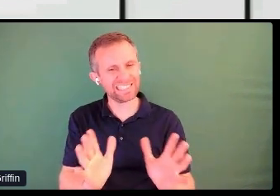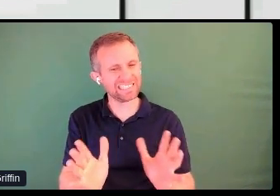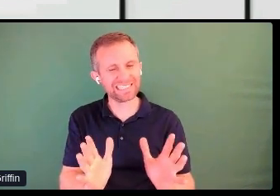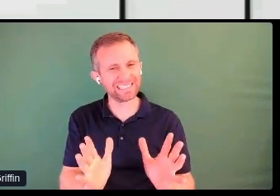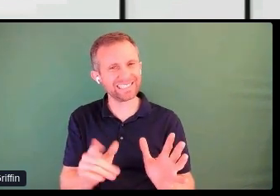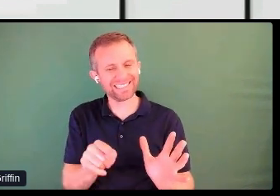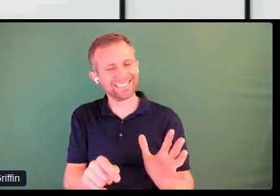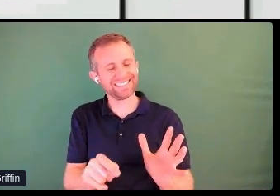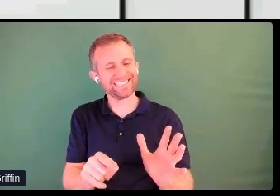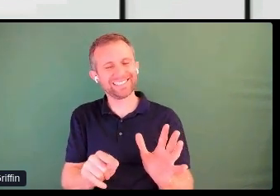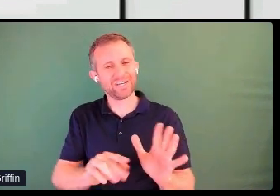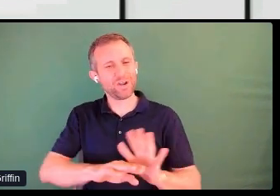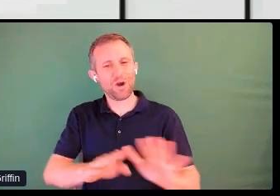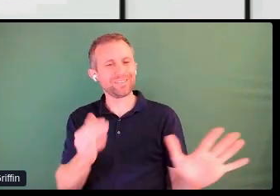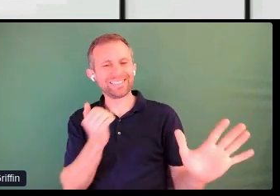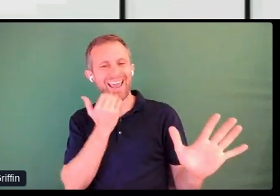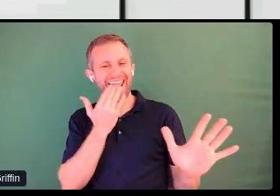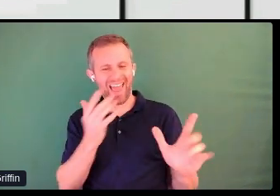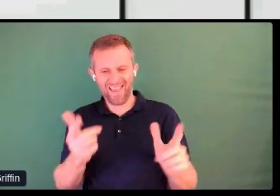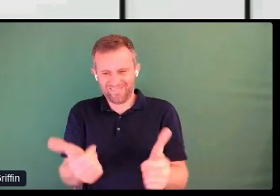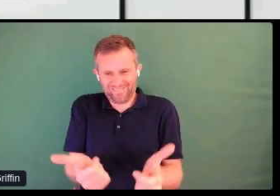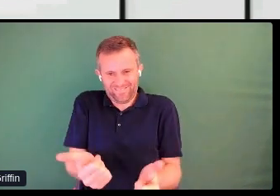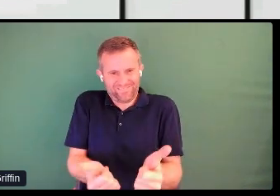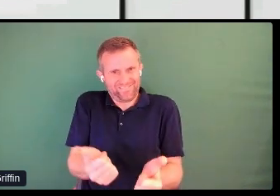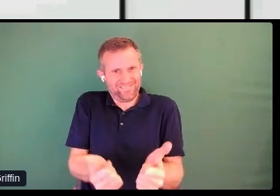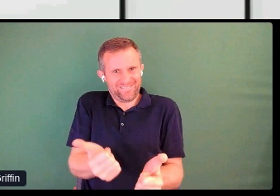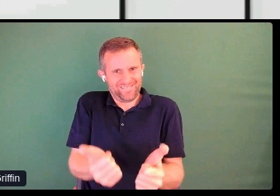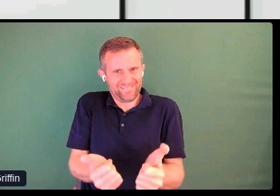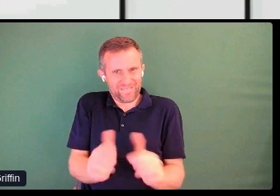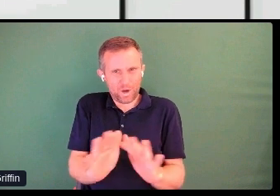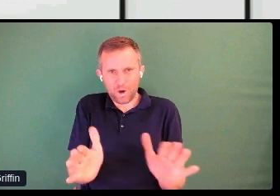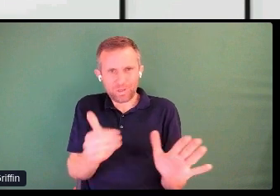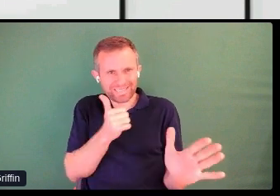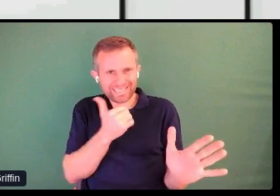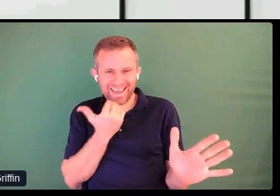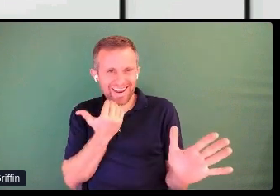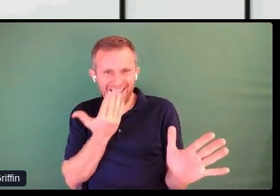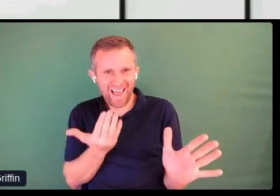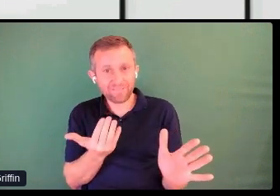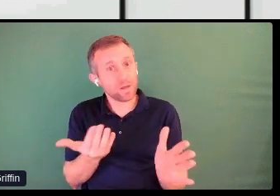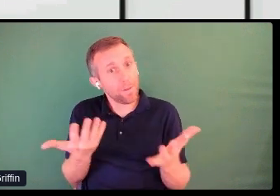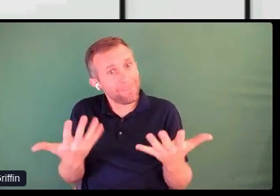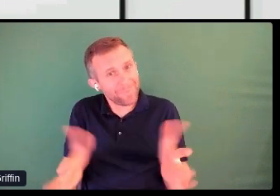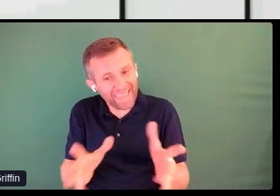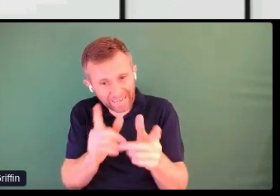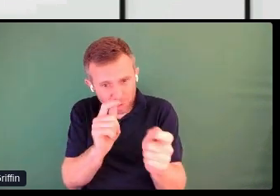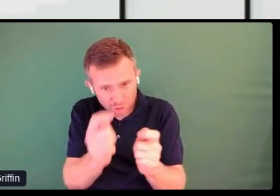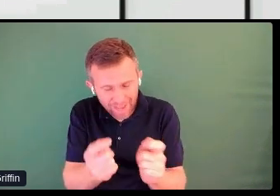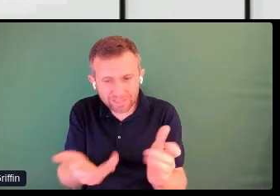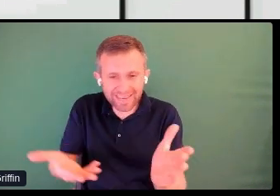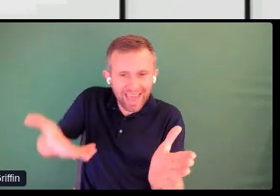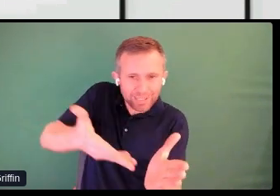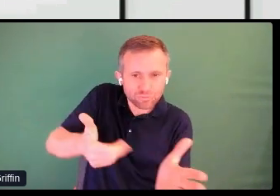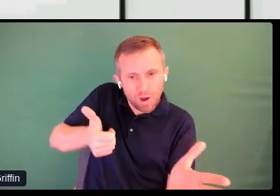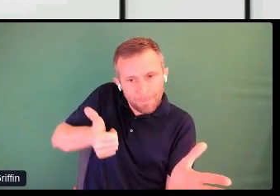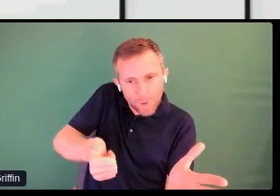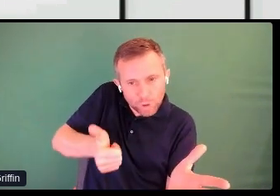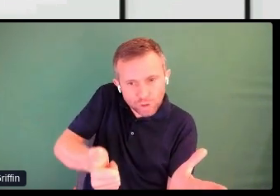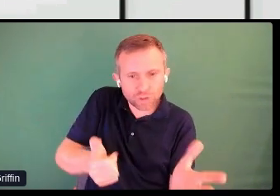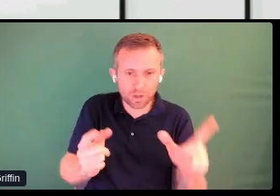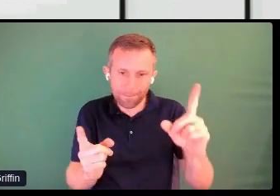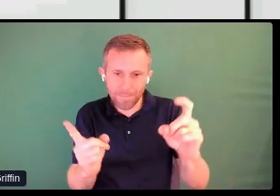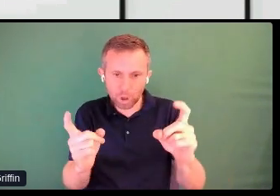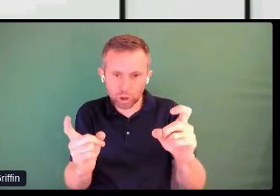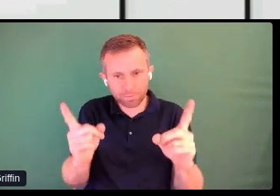beyond the mouse. Even with certain customization to the mouse, it's still hard for some people to use it.